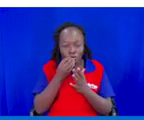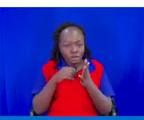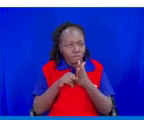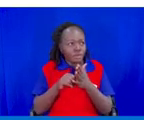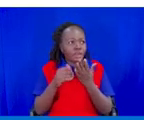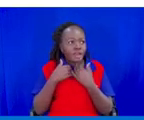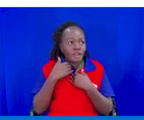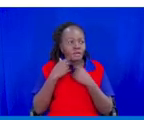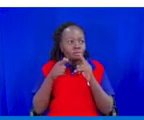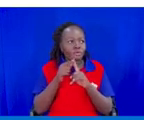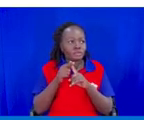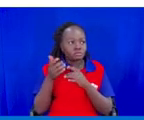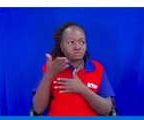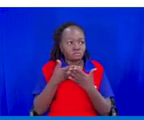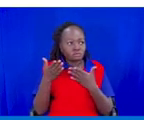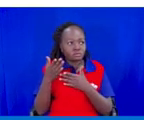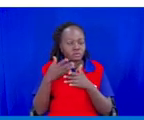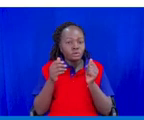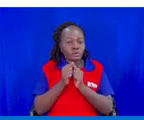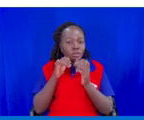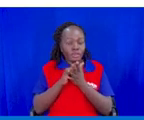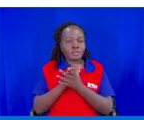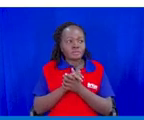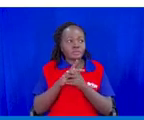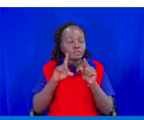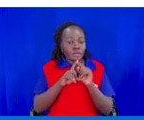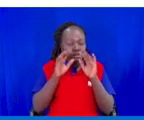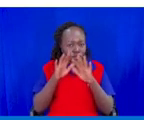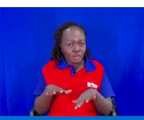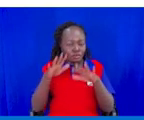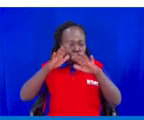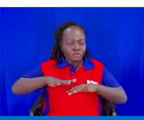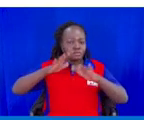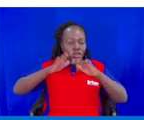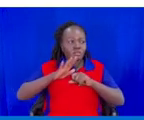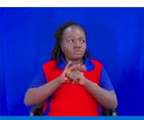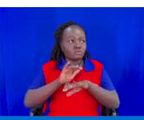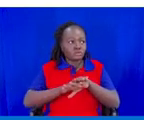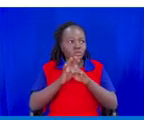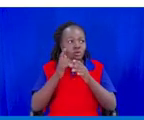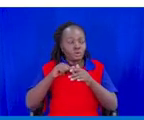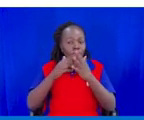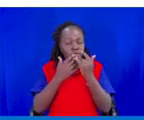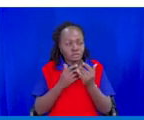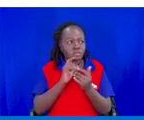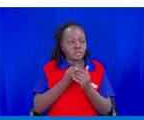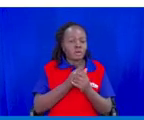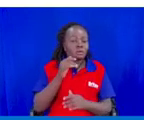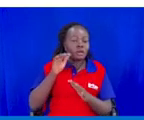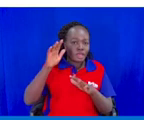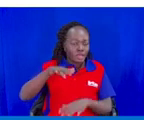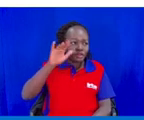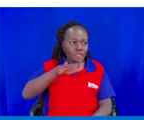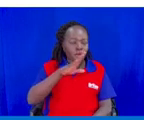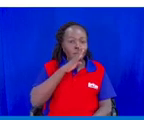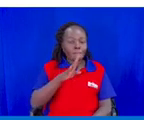have a positive correlation with rainfall. So as the rains have been good, have been decent, we'd expect inflation to be